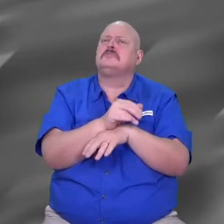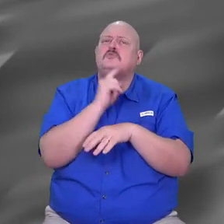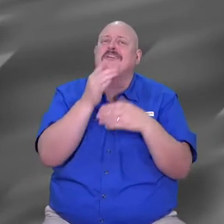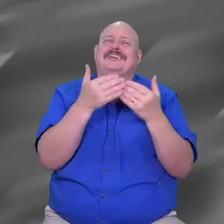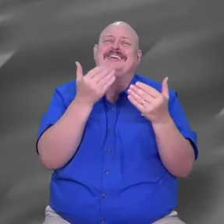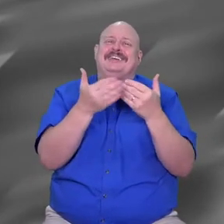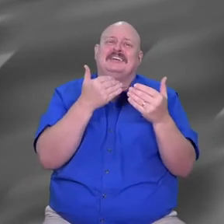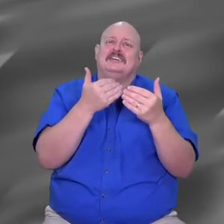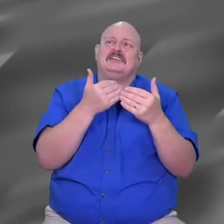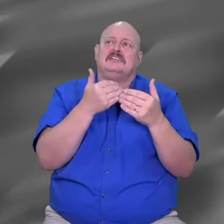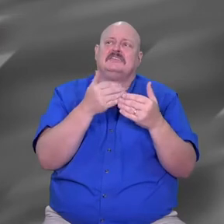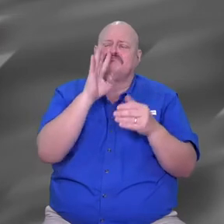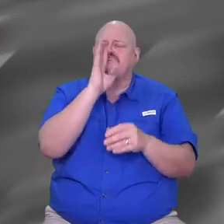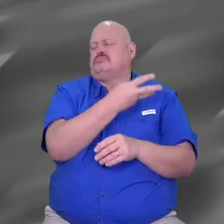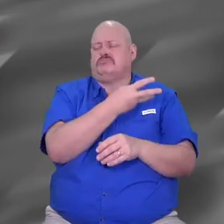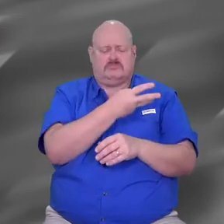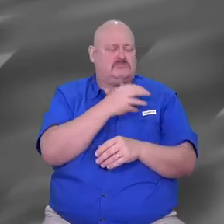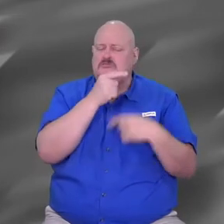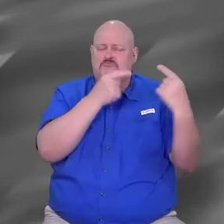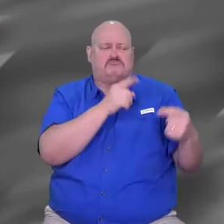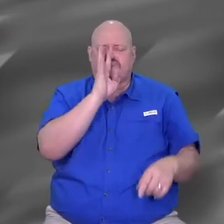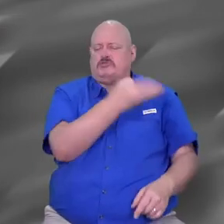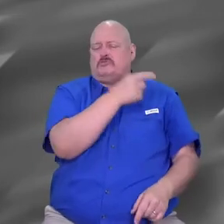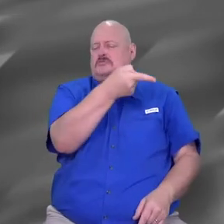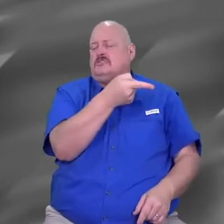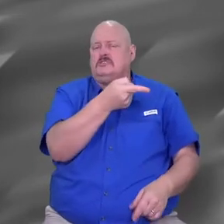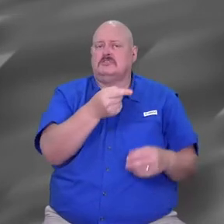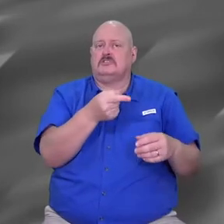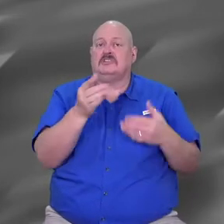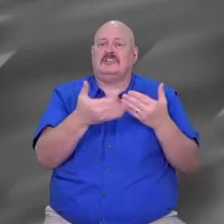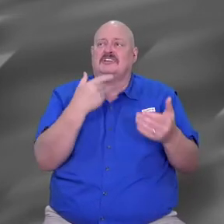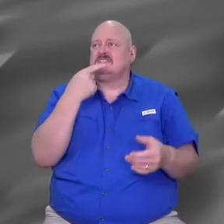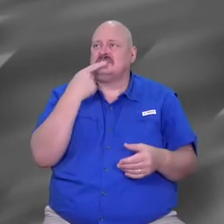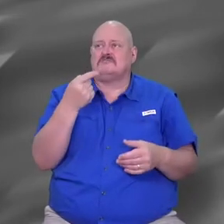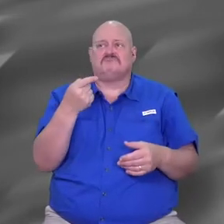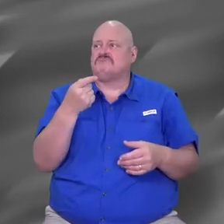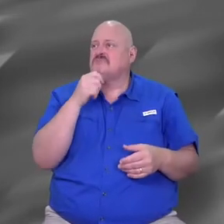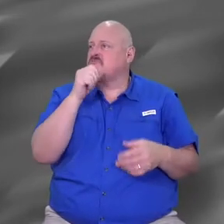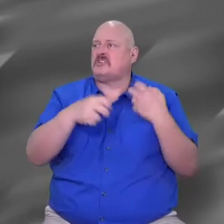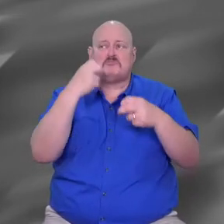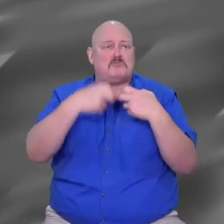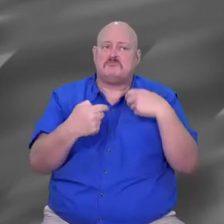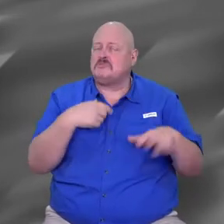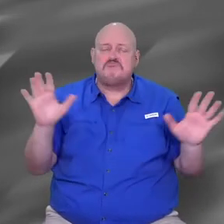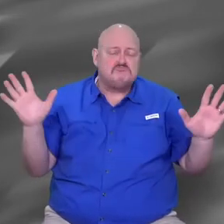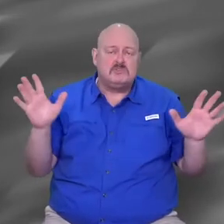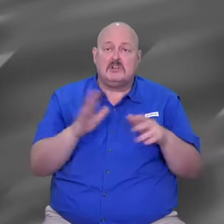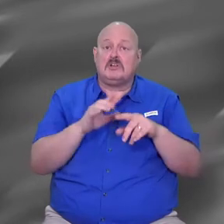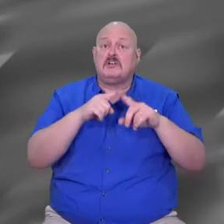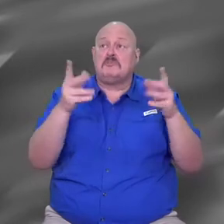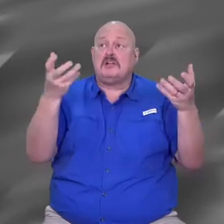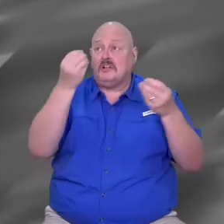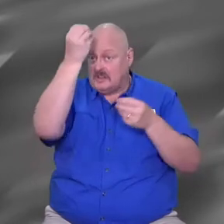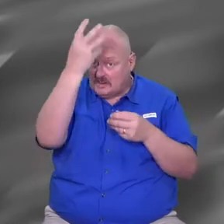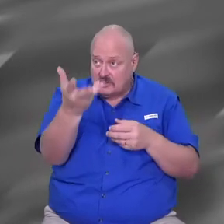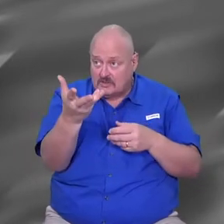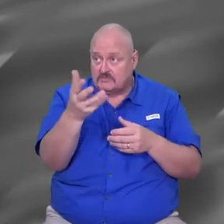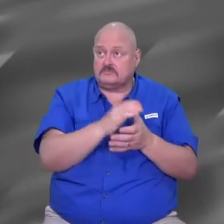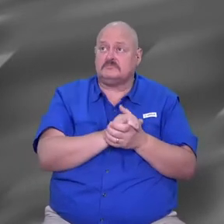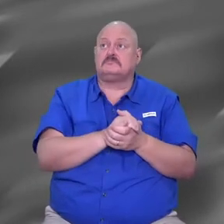easy to turn off and go, I don't struggle with that one. It's going to be real easy to say, not an issue with me. But I'm here to testify to